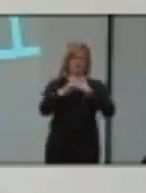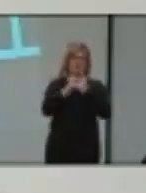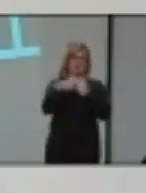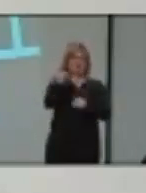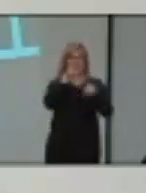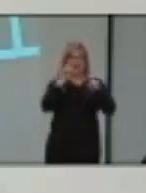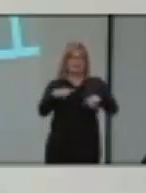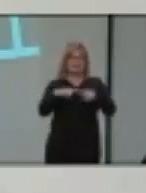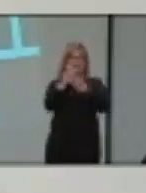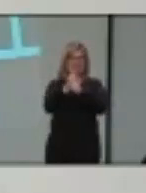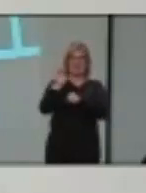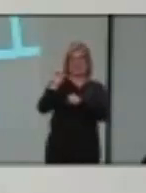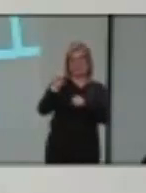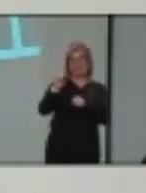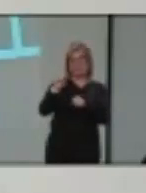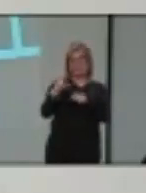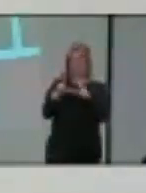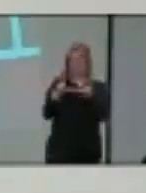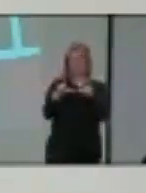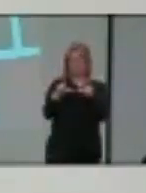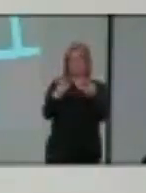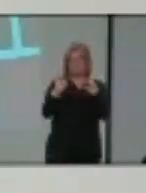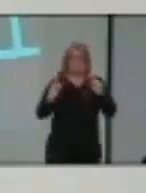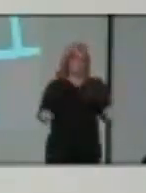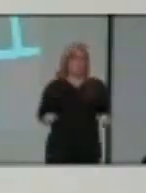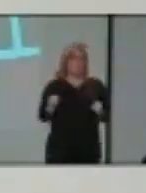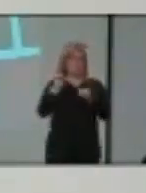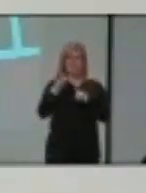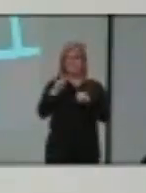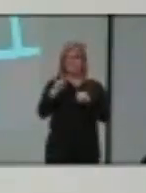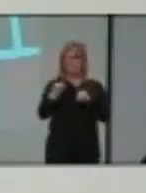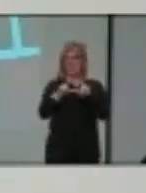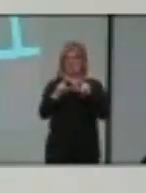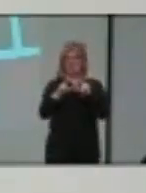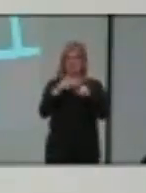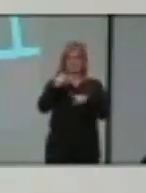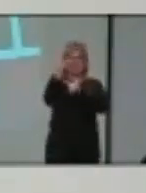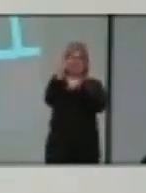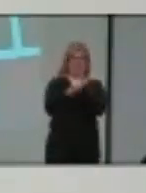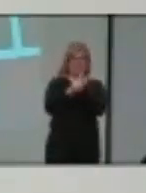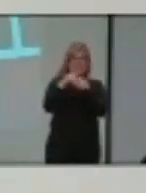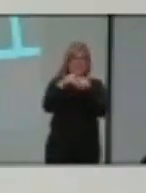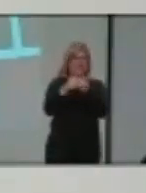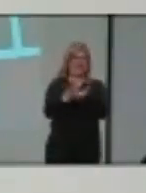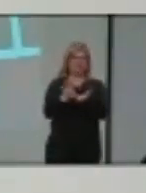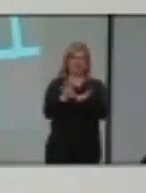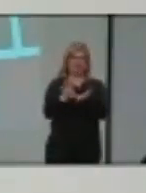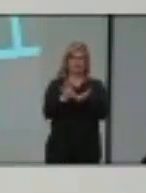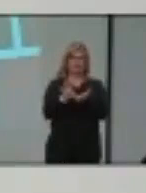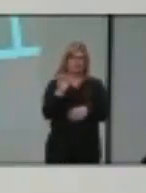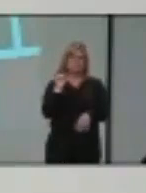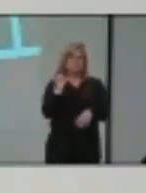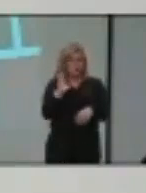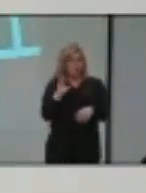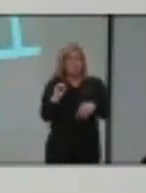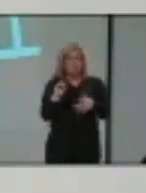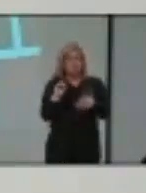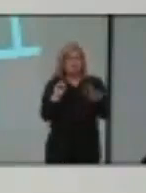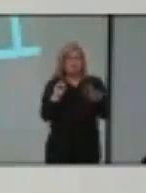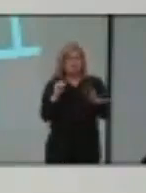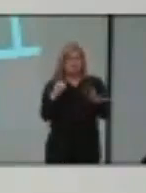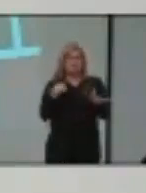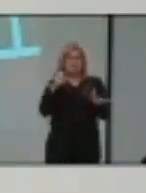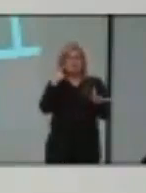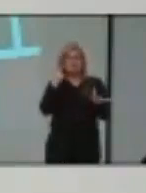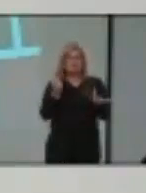you have to get your EMT license. If you don't have your EMT license, you have 6 months and then you're out. So I